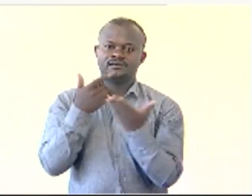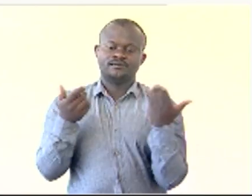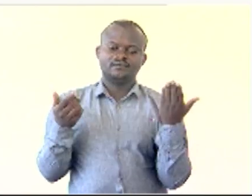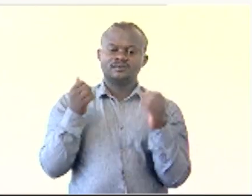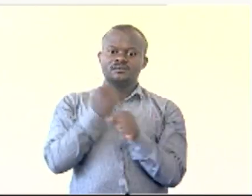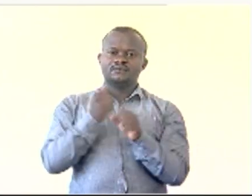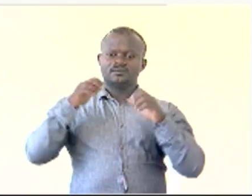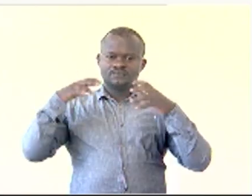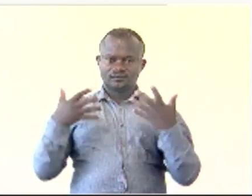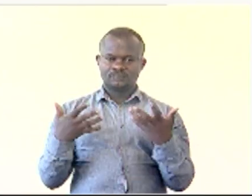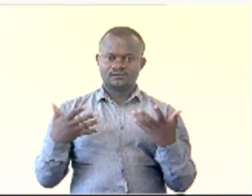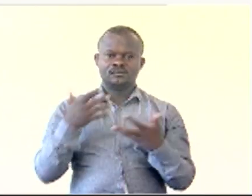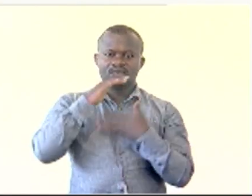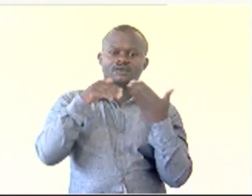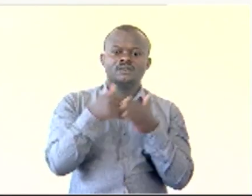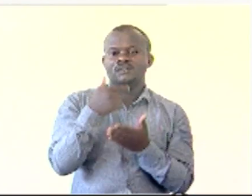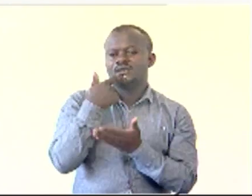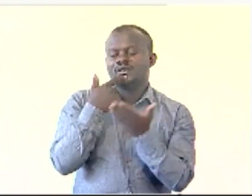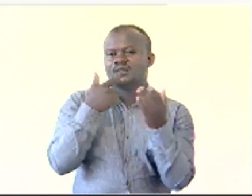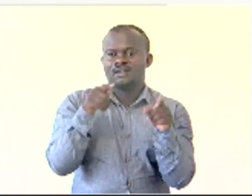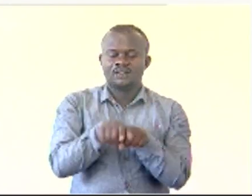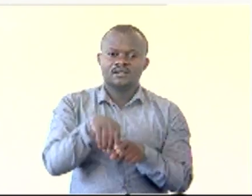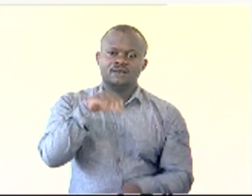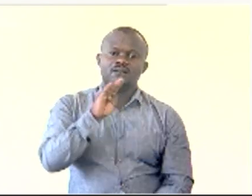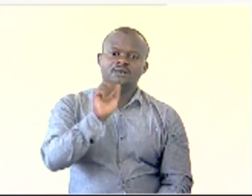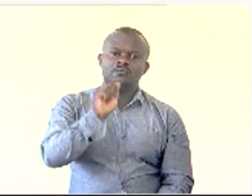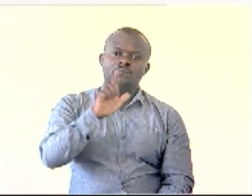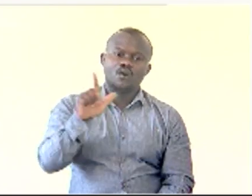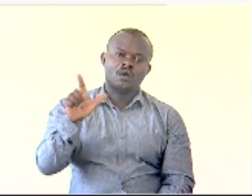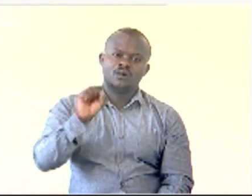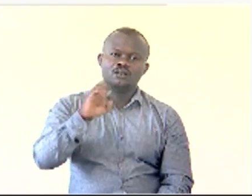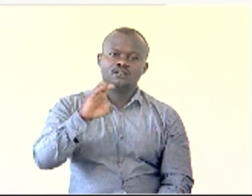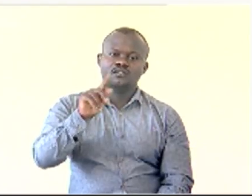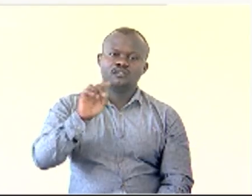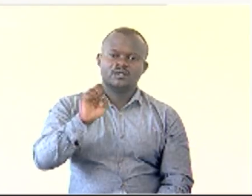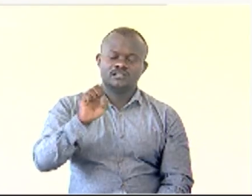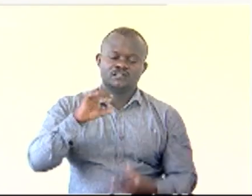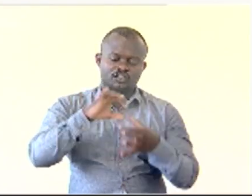formed. Ball and socket is like a ball, socket joint.